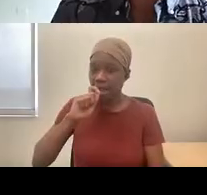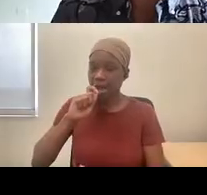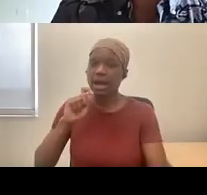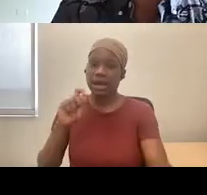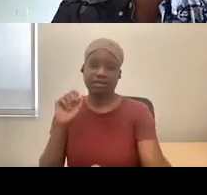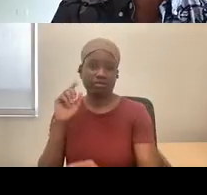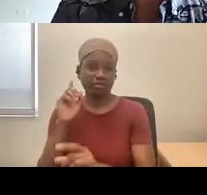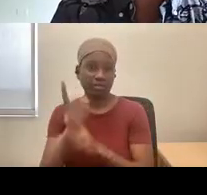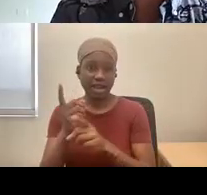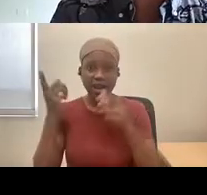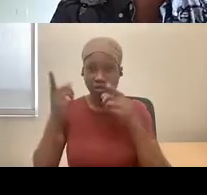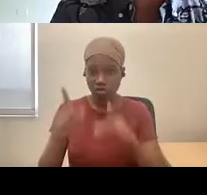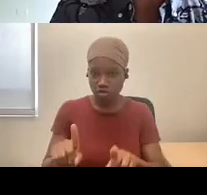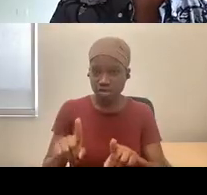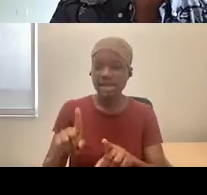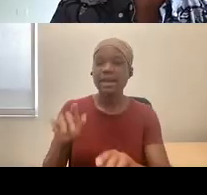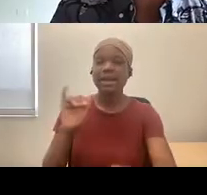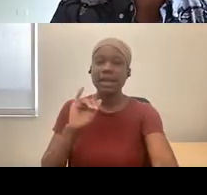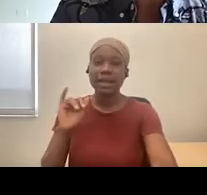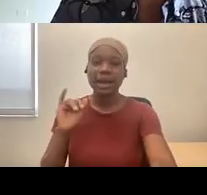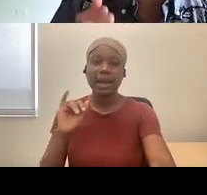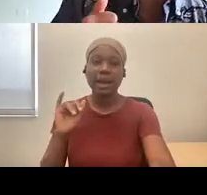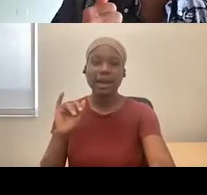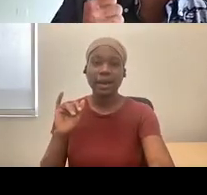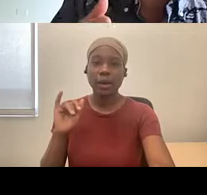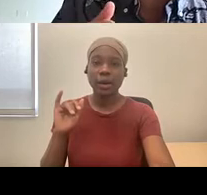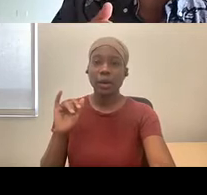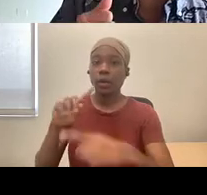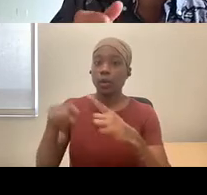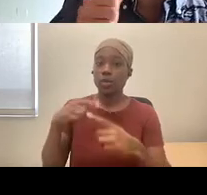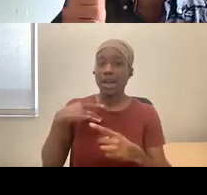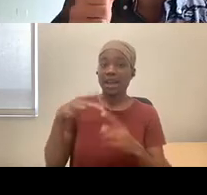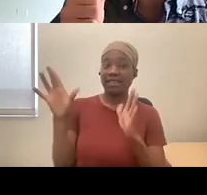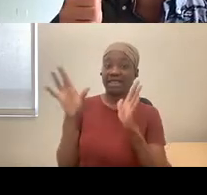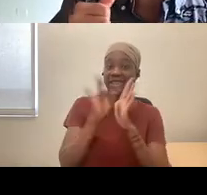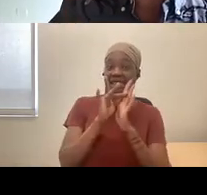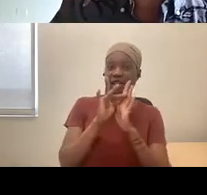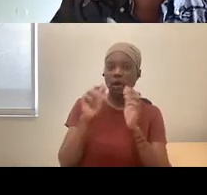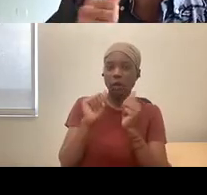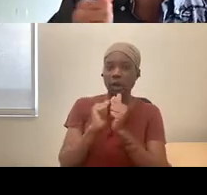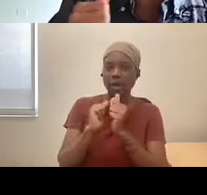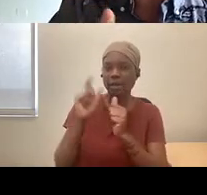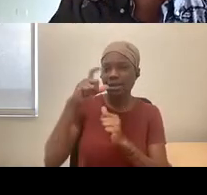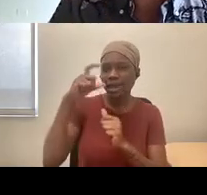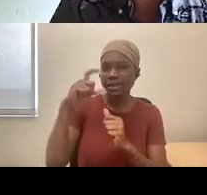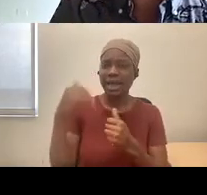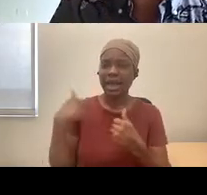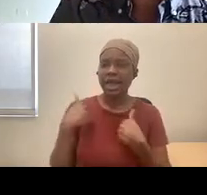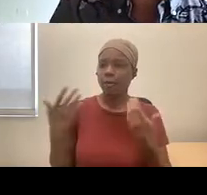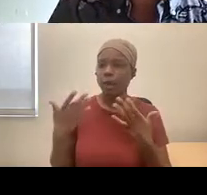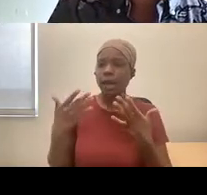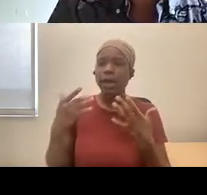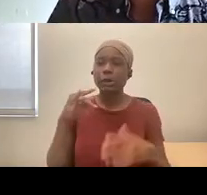like specifically lens-made stickers are designed with glue that doesn't gum up your video, your